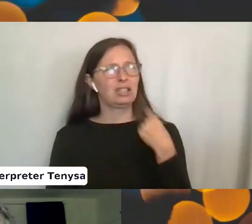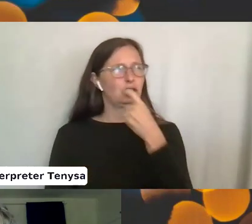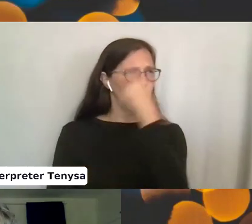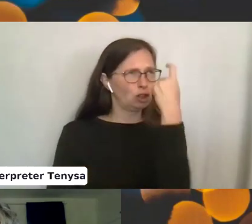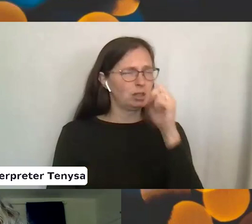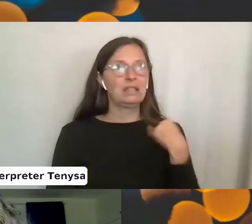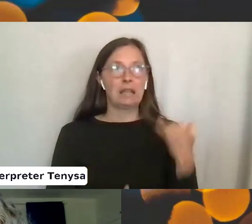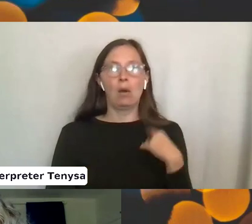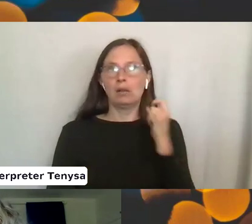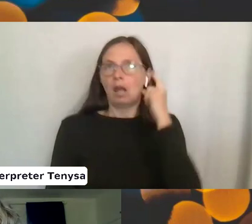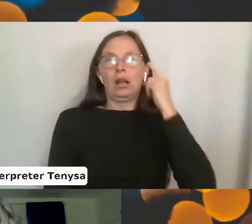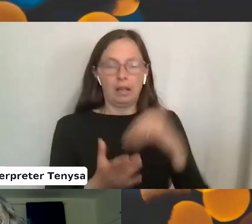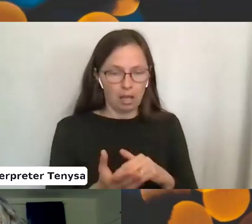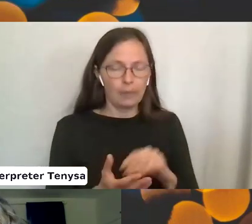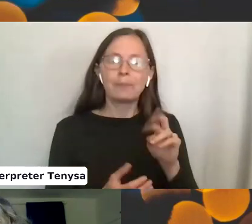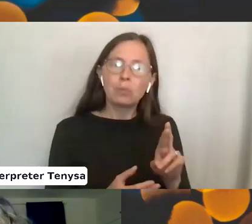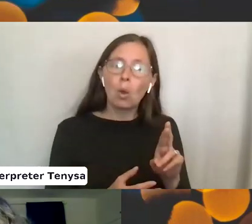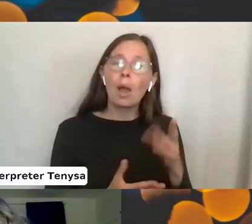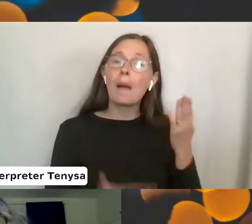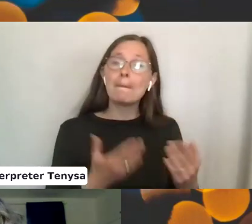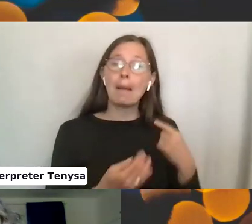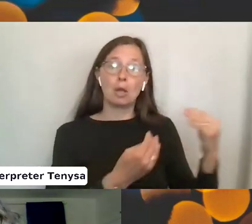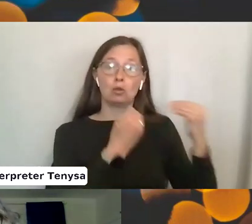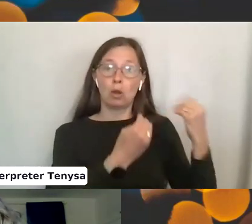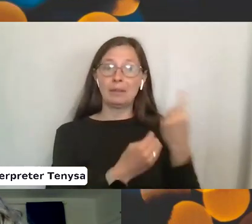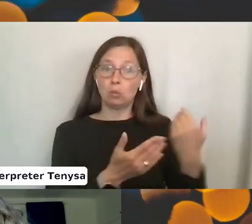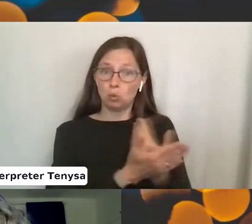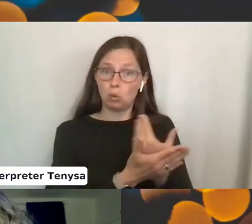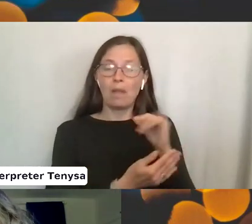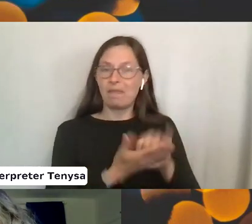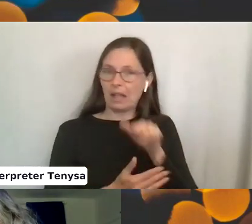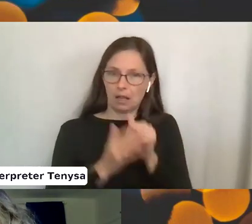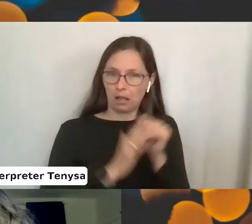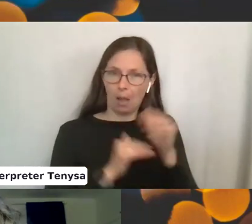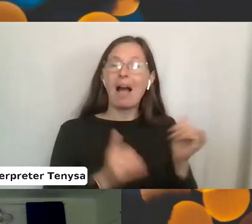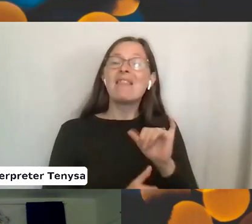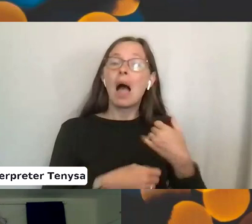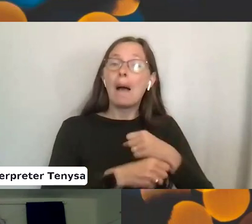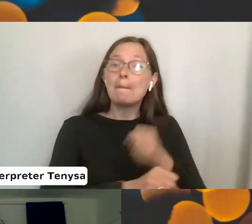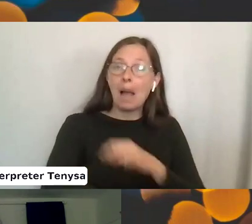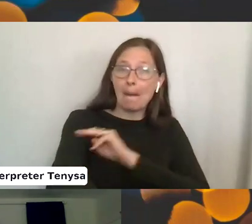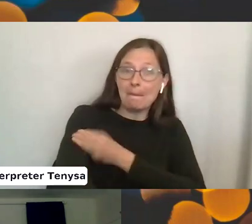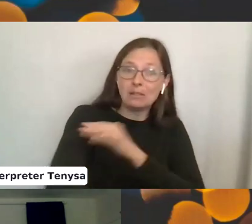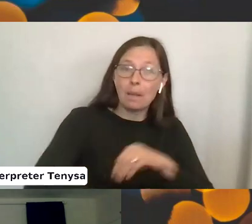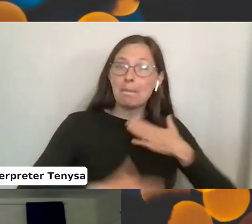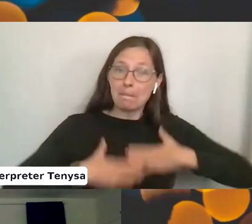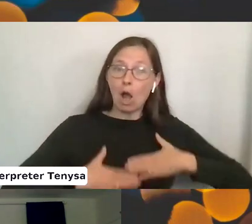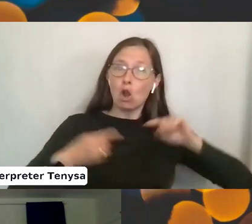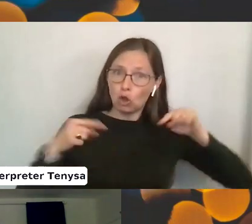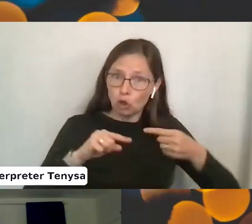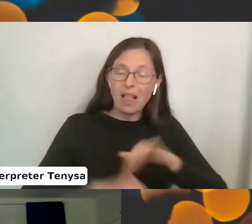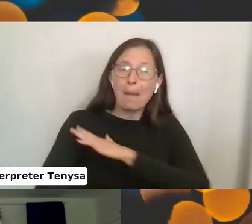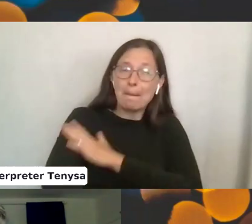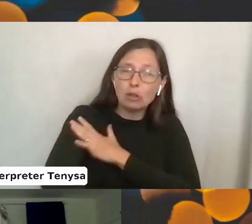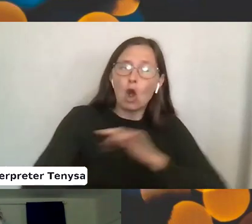being taught something new and that's also uncomfortable? Just like building muscle in your body. Yes. It hurts. Yes. Like your muscles